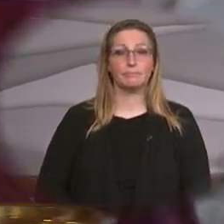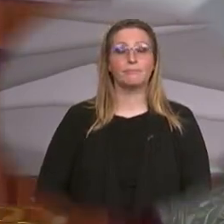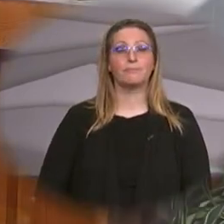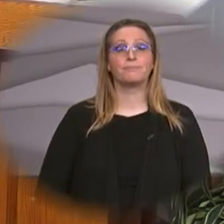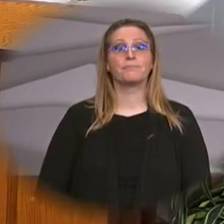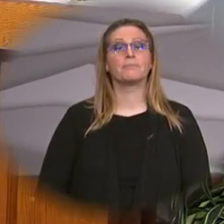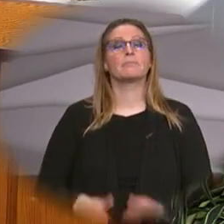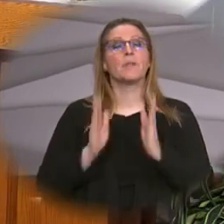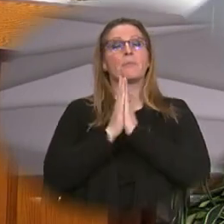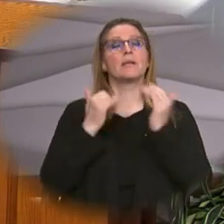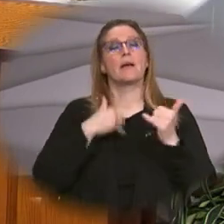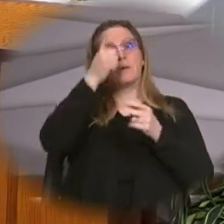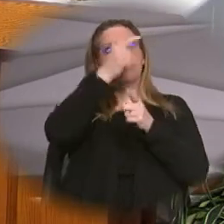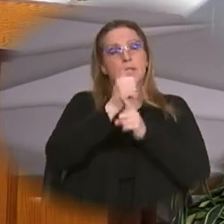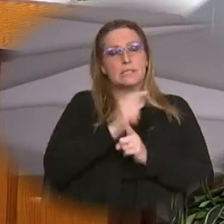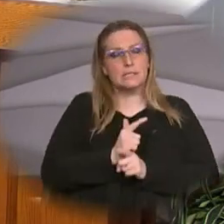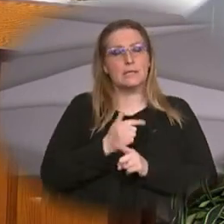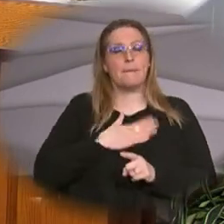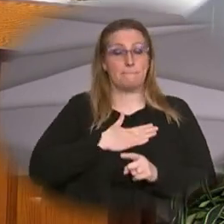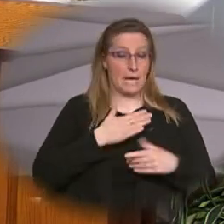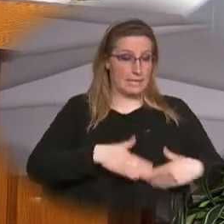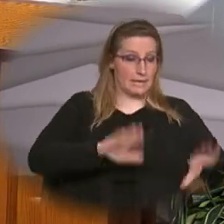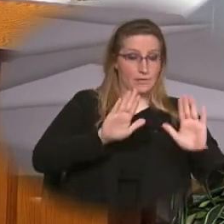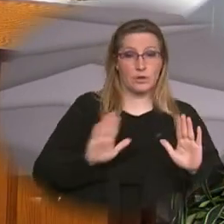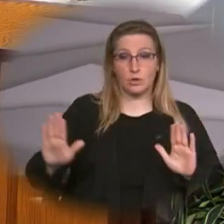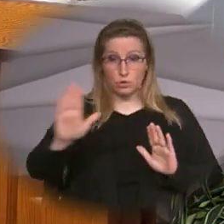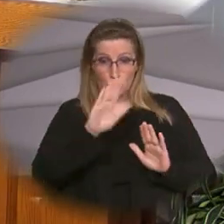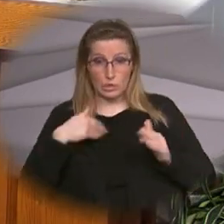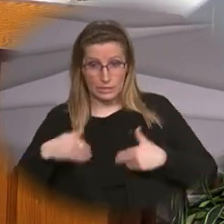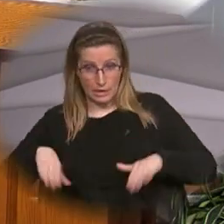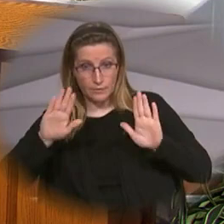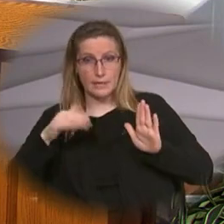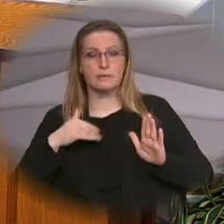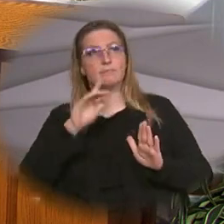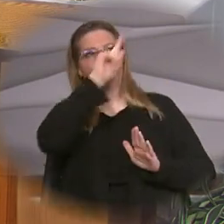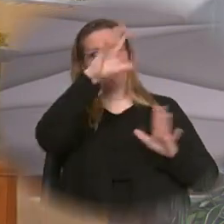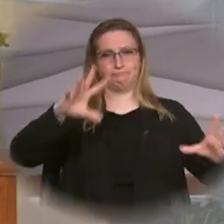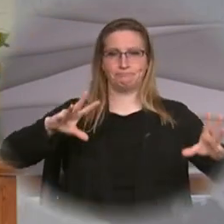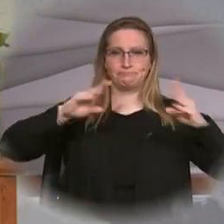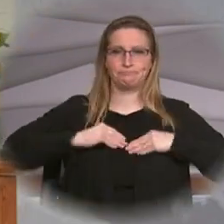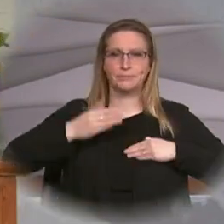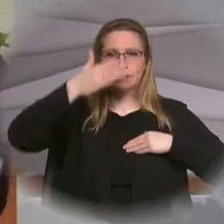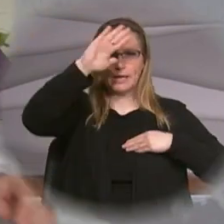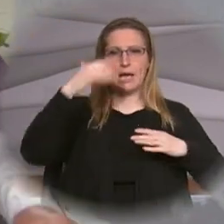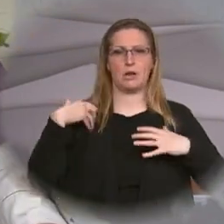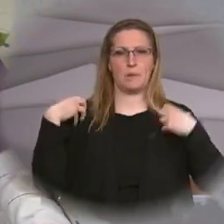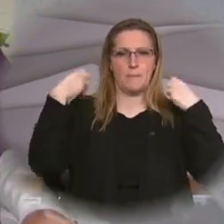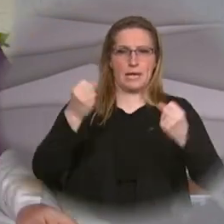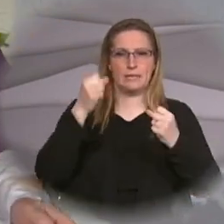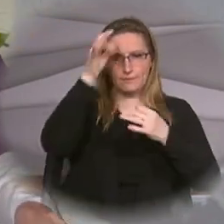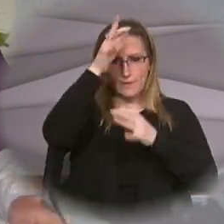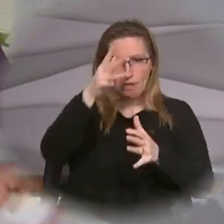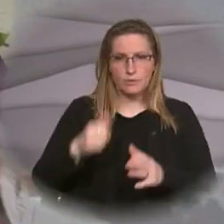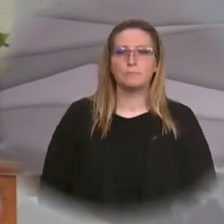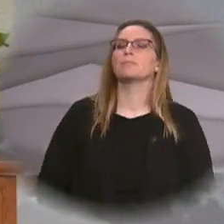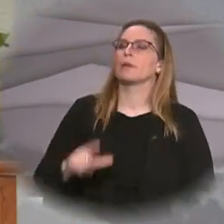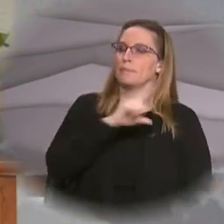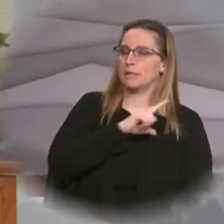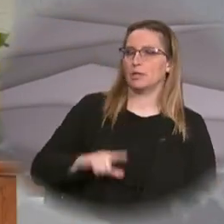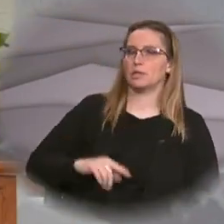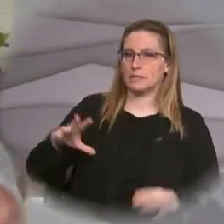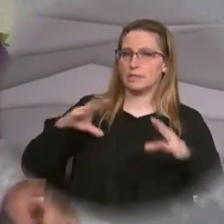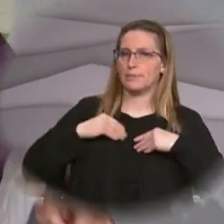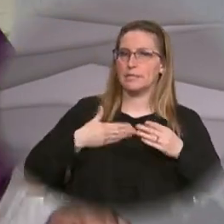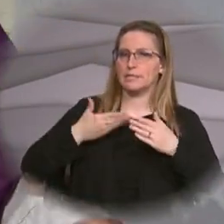Pray, brothers and sisters, that my sacrifice in yours may be acceptable to God, the Almighty Father. May the Lord